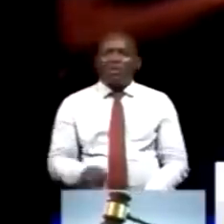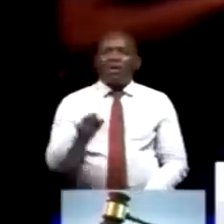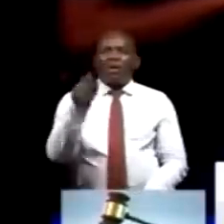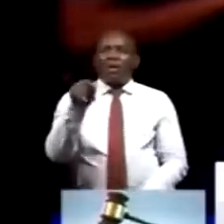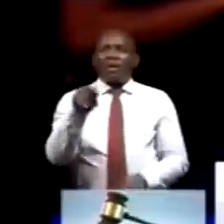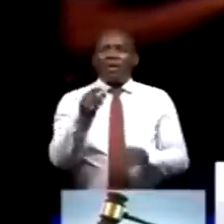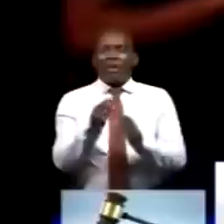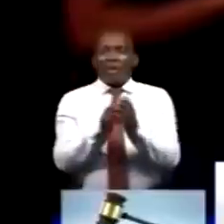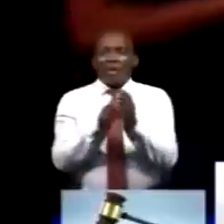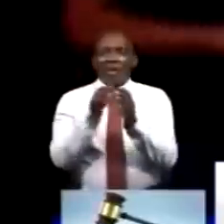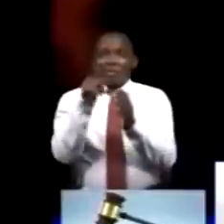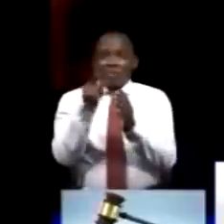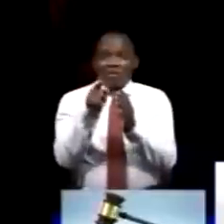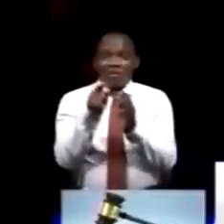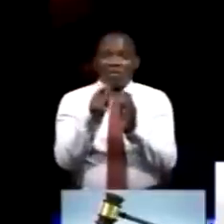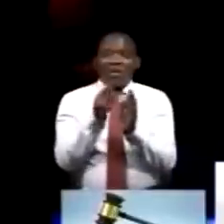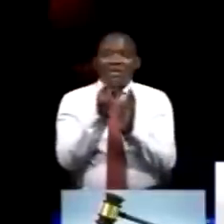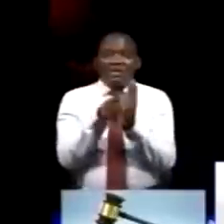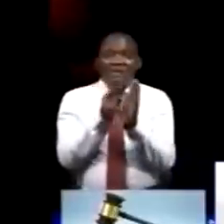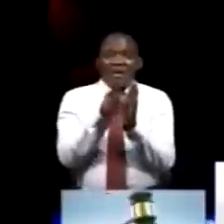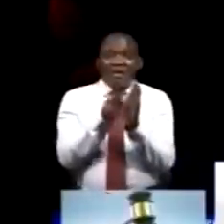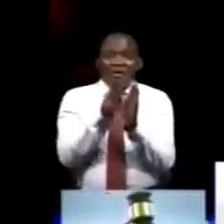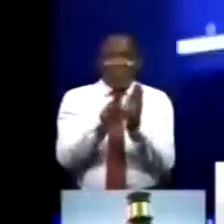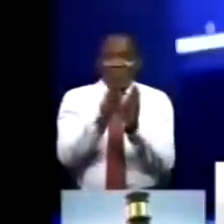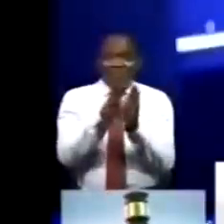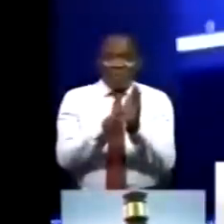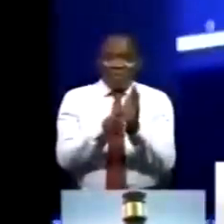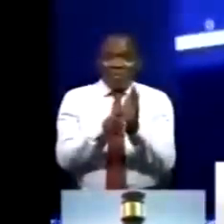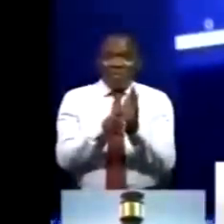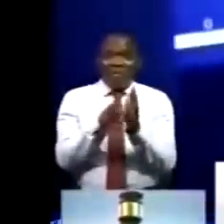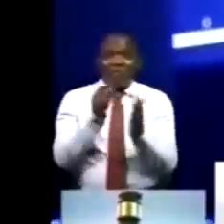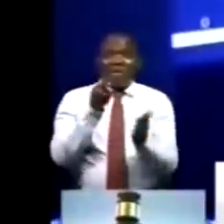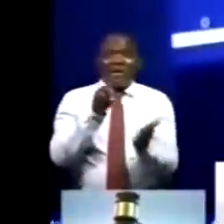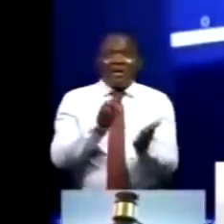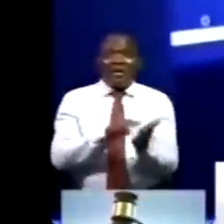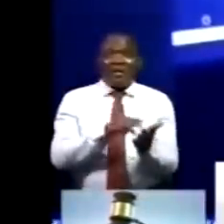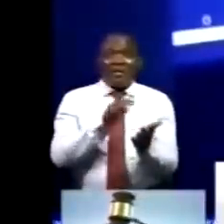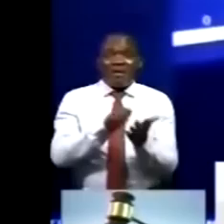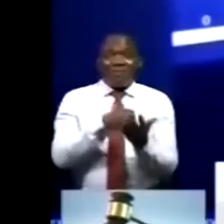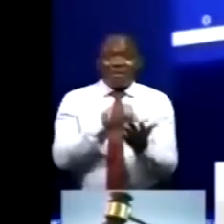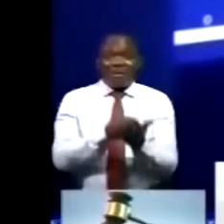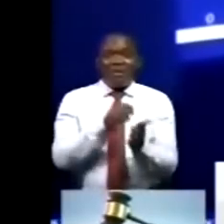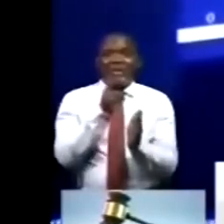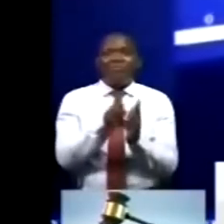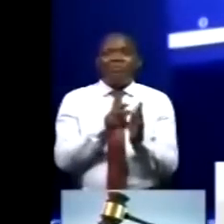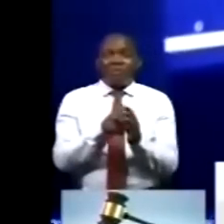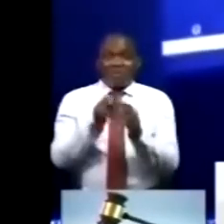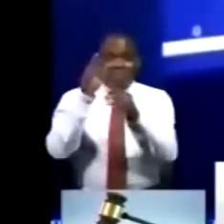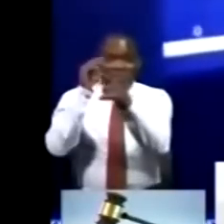for Sabelugu and then certification of, I think, Bono East. Okay. Ha.